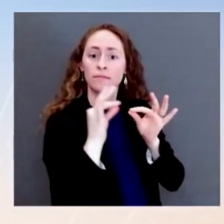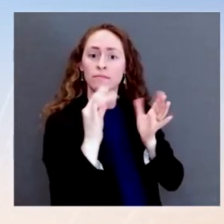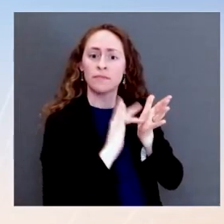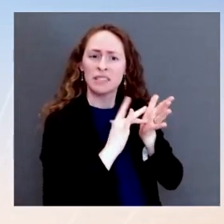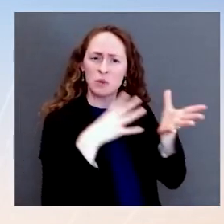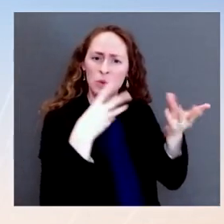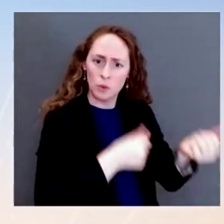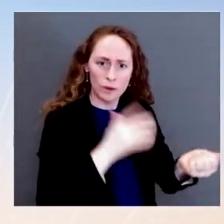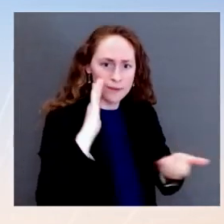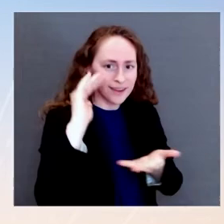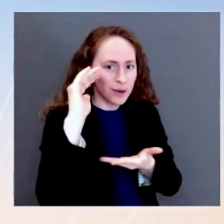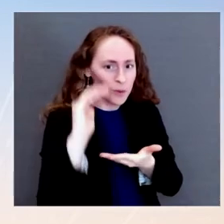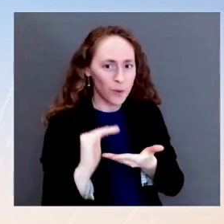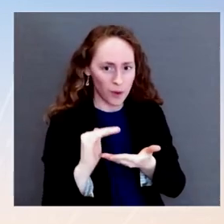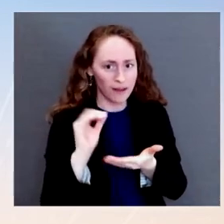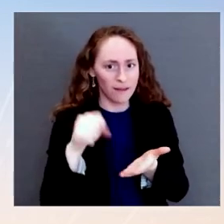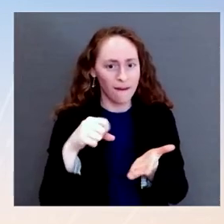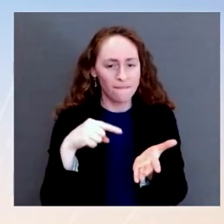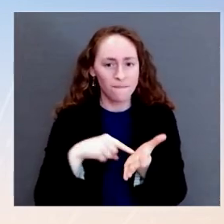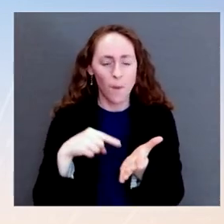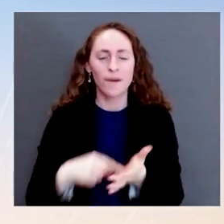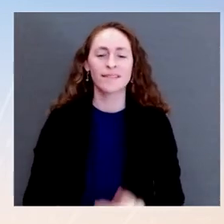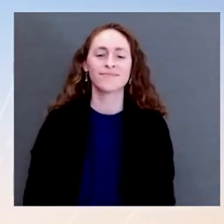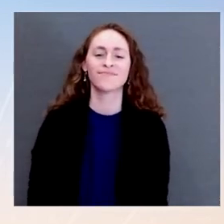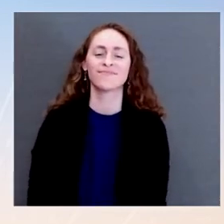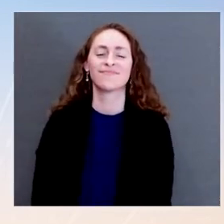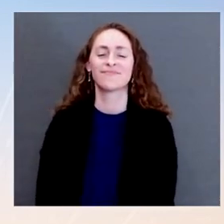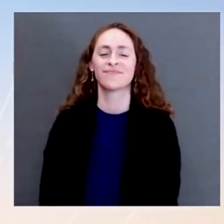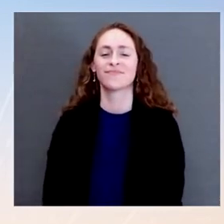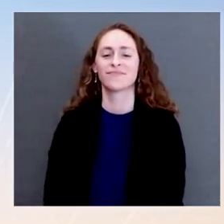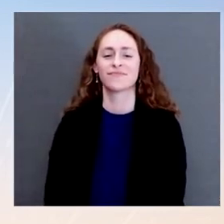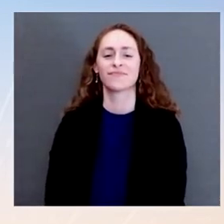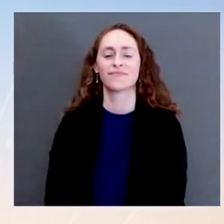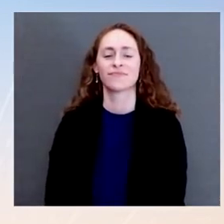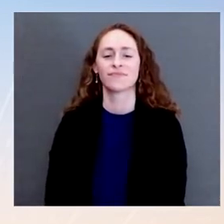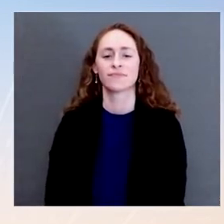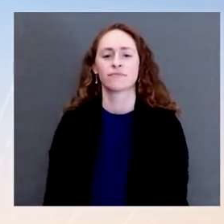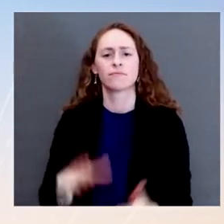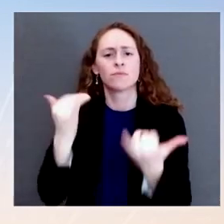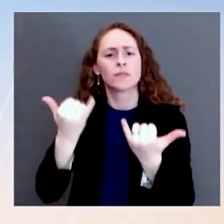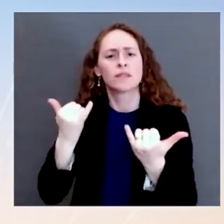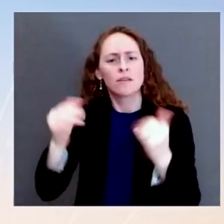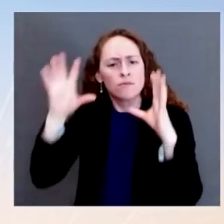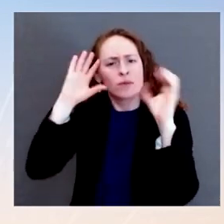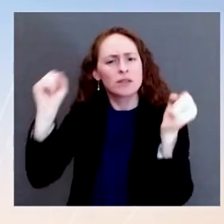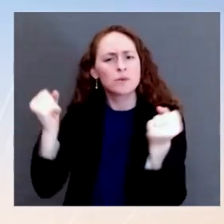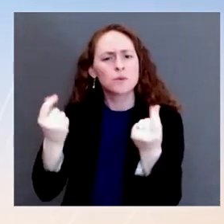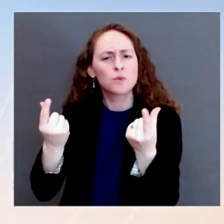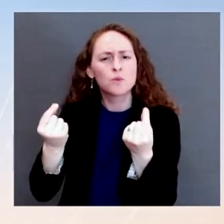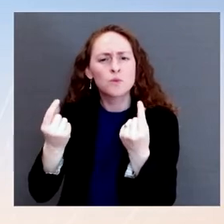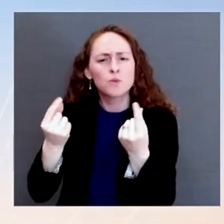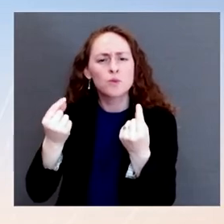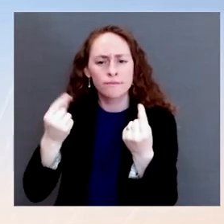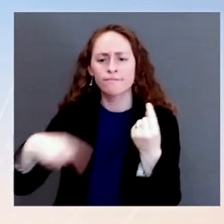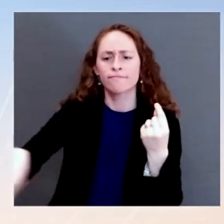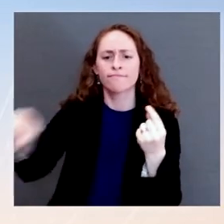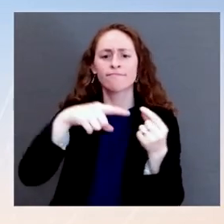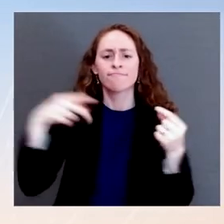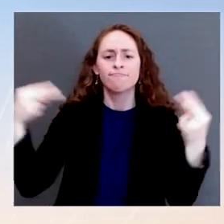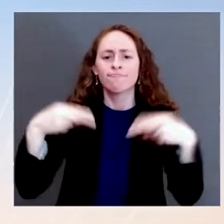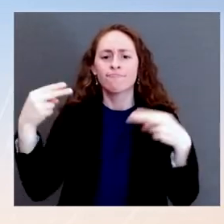in 4 Americans who take prescription drugs and struggle to afford them, and he'll talk about that in his remarks today. He will